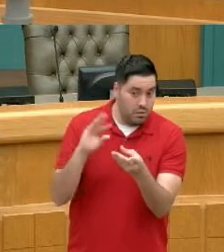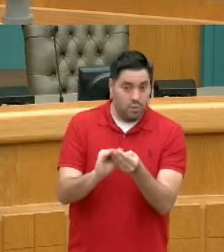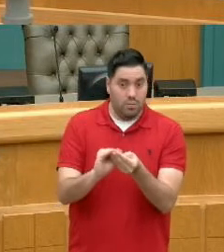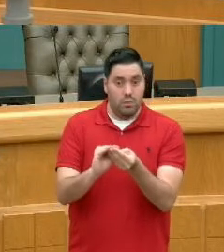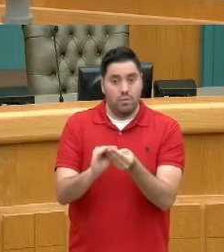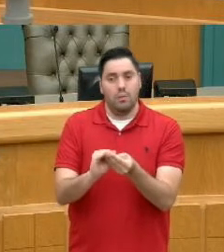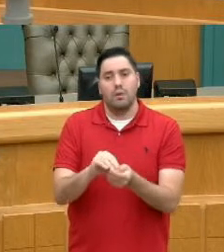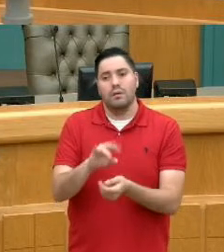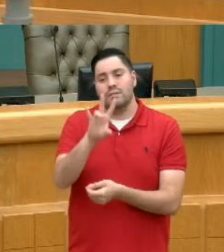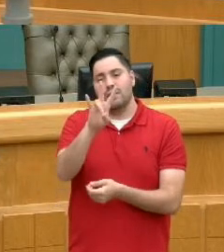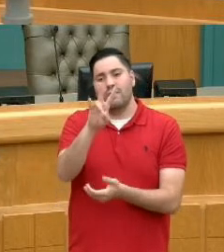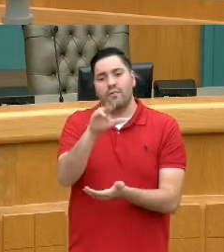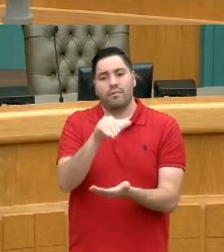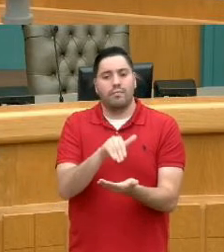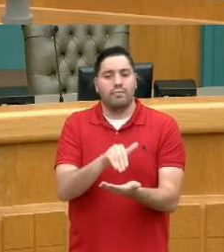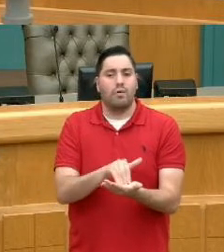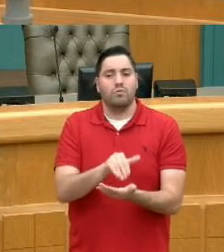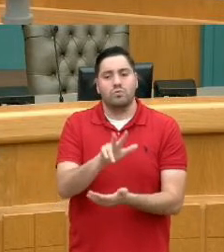to